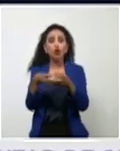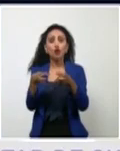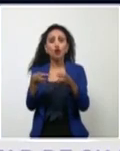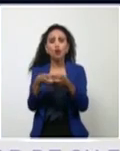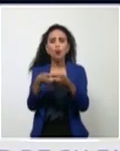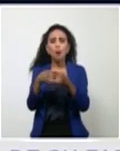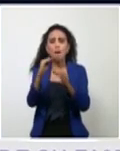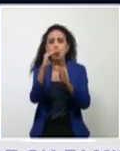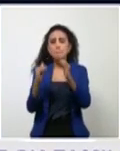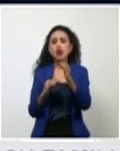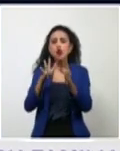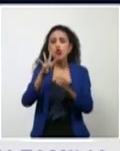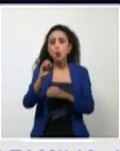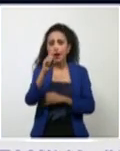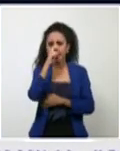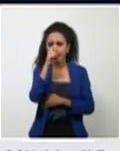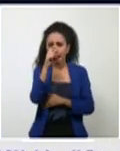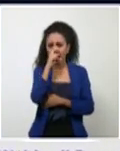Yesterday, a